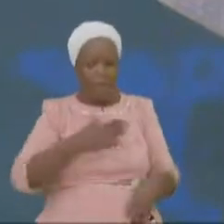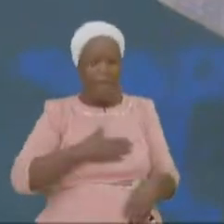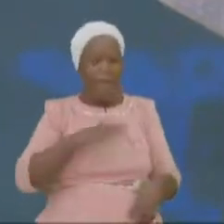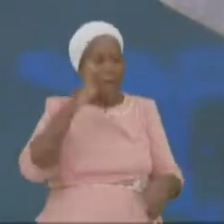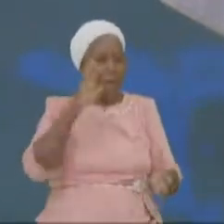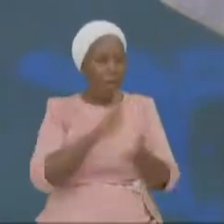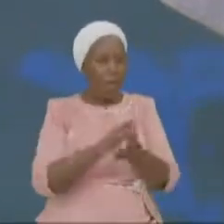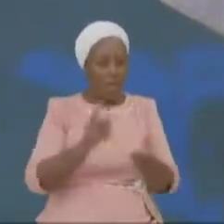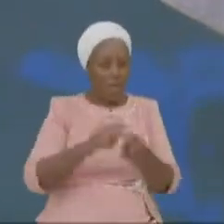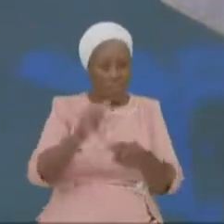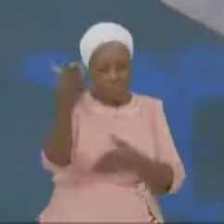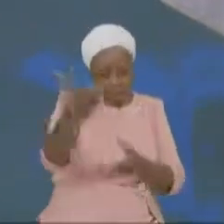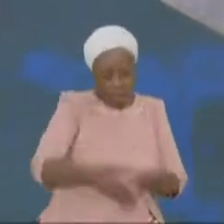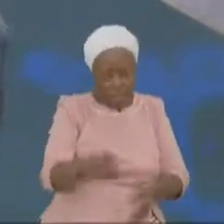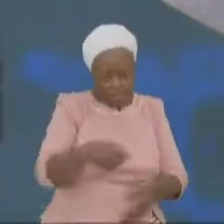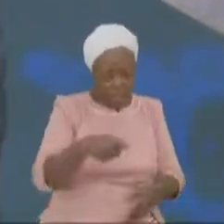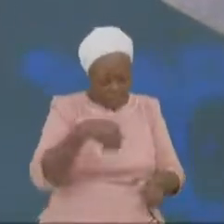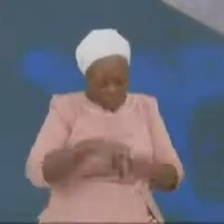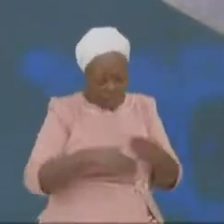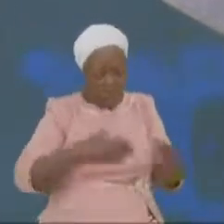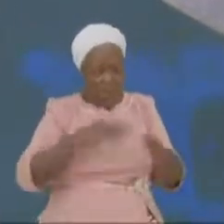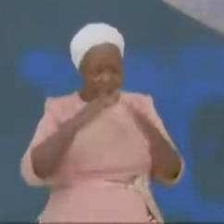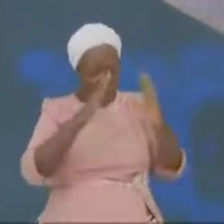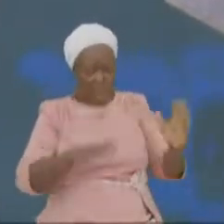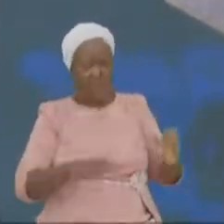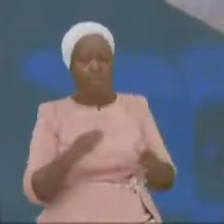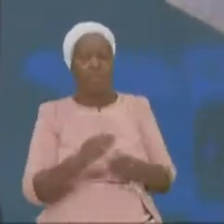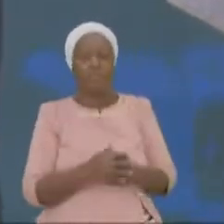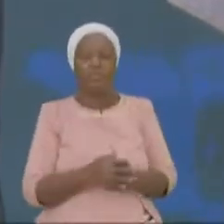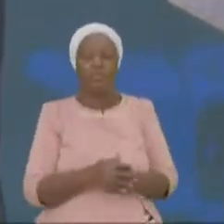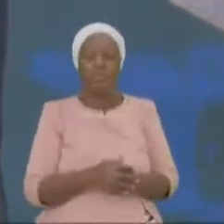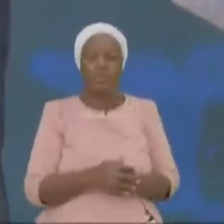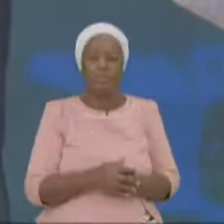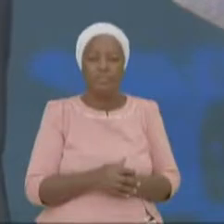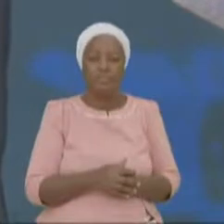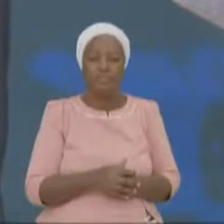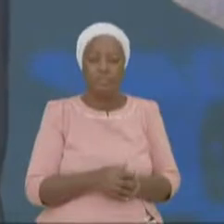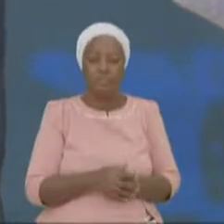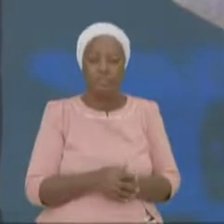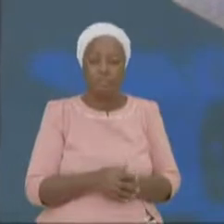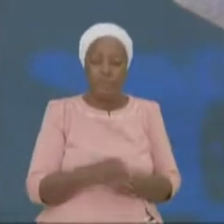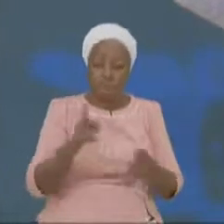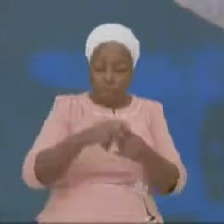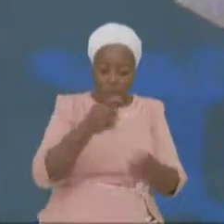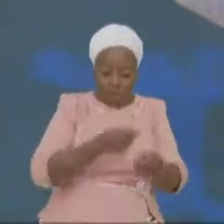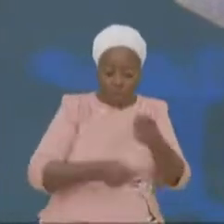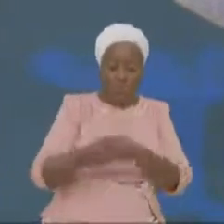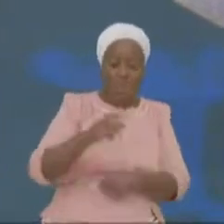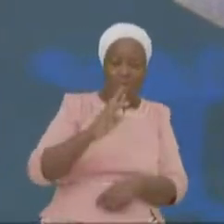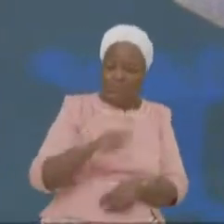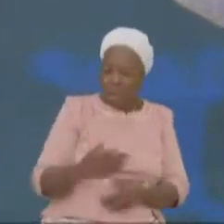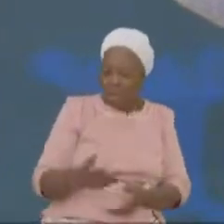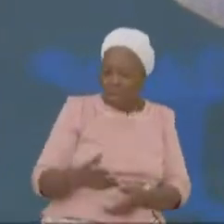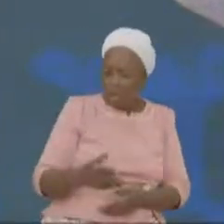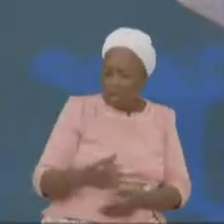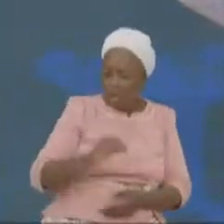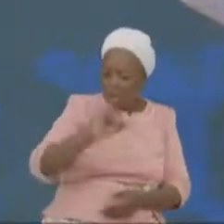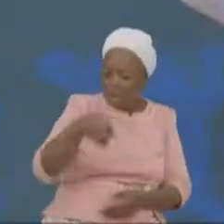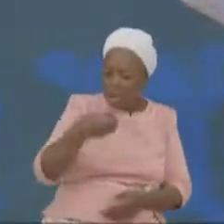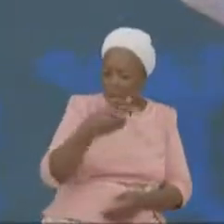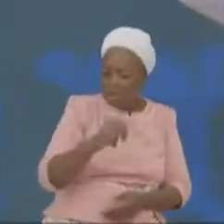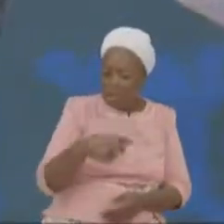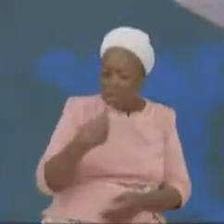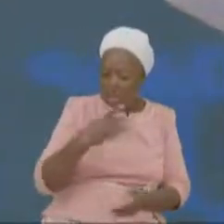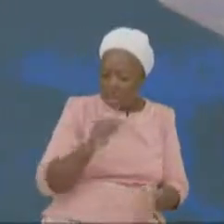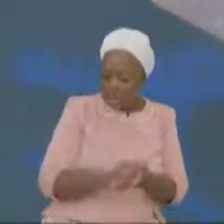then bring you in to replace her. John said that. And